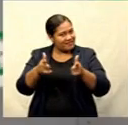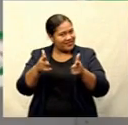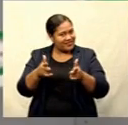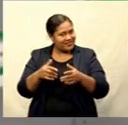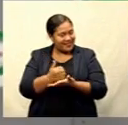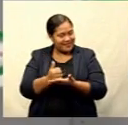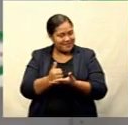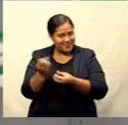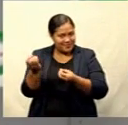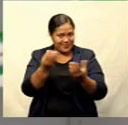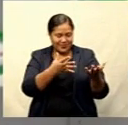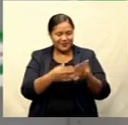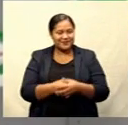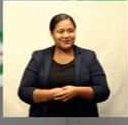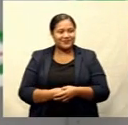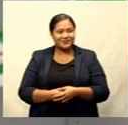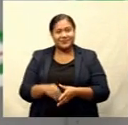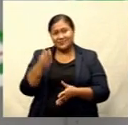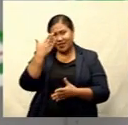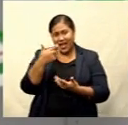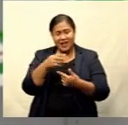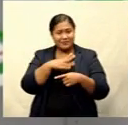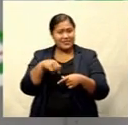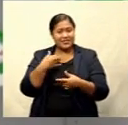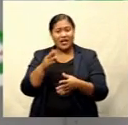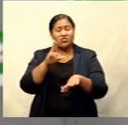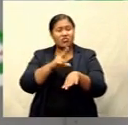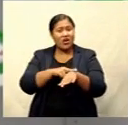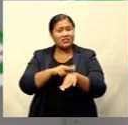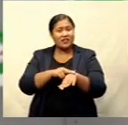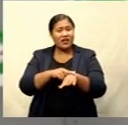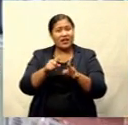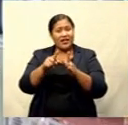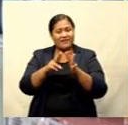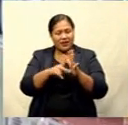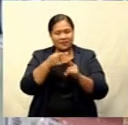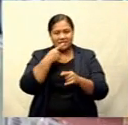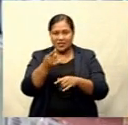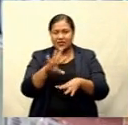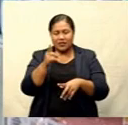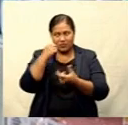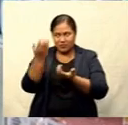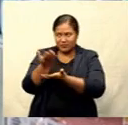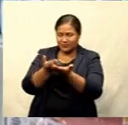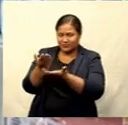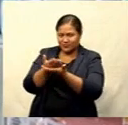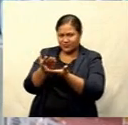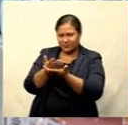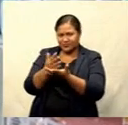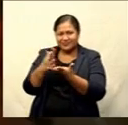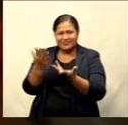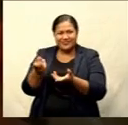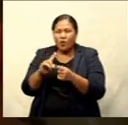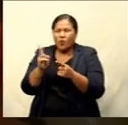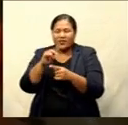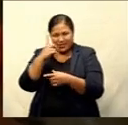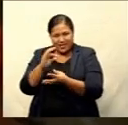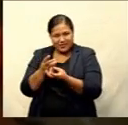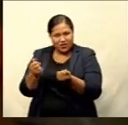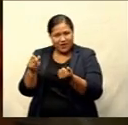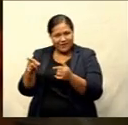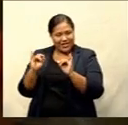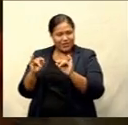well. Health Minister Dr. Efremi Wangainambete says they are addressing and mitigating any shortage that they encounter. That